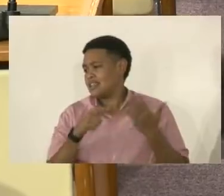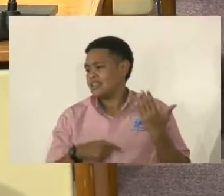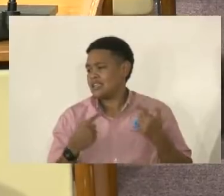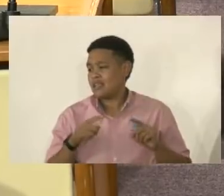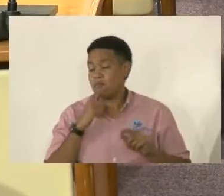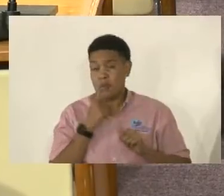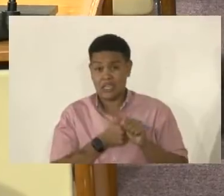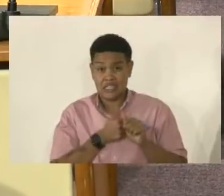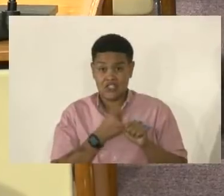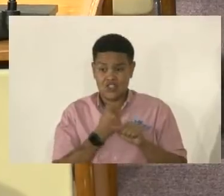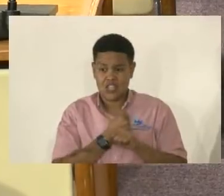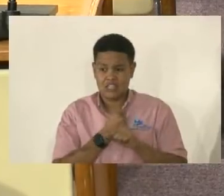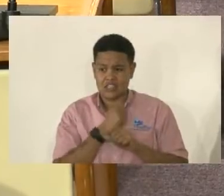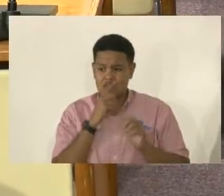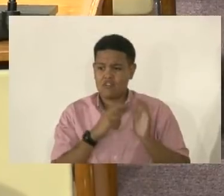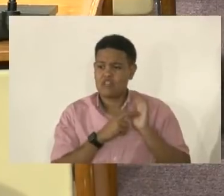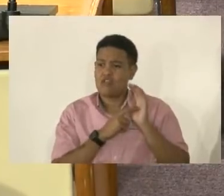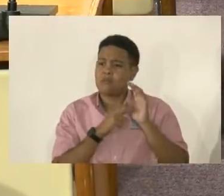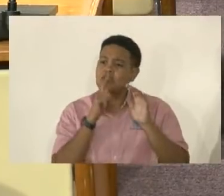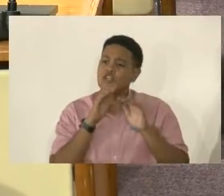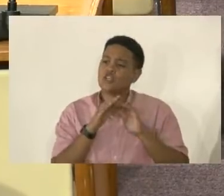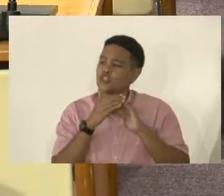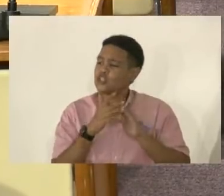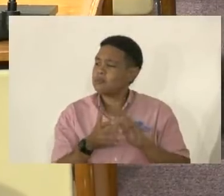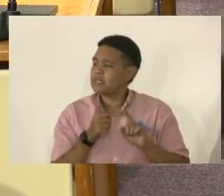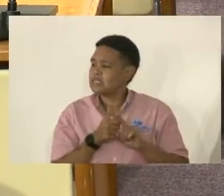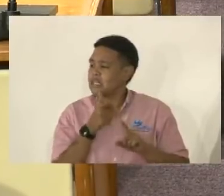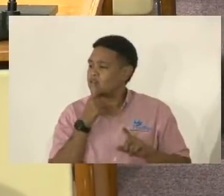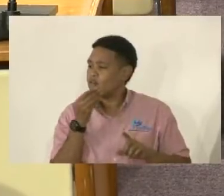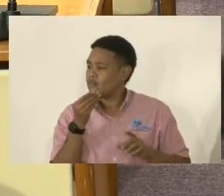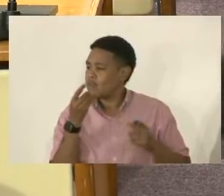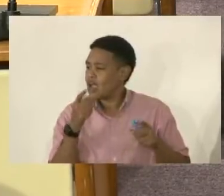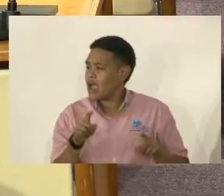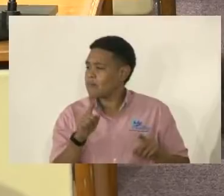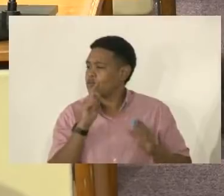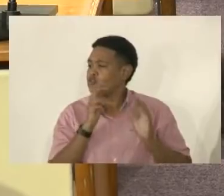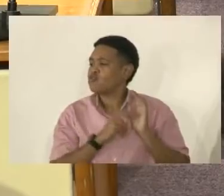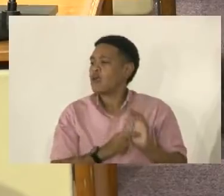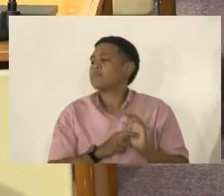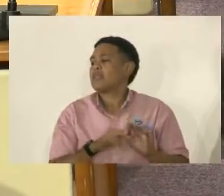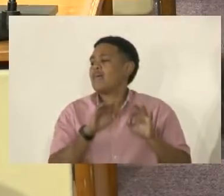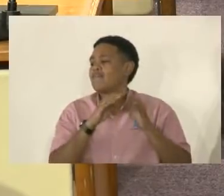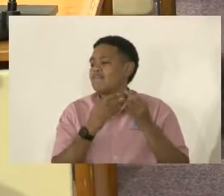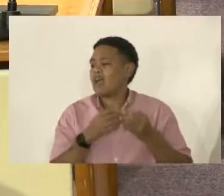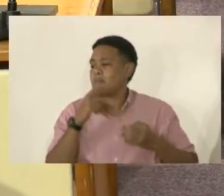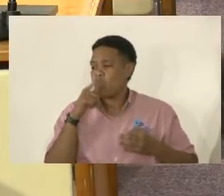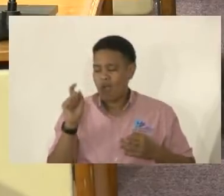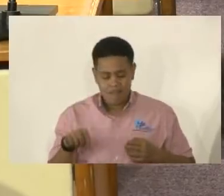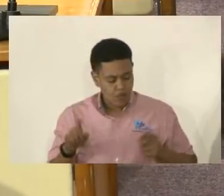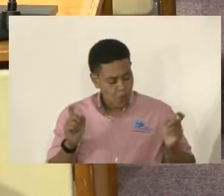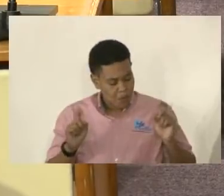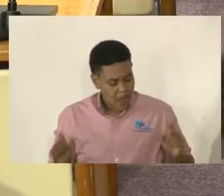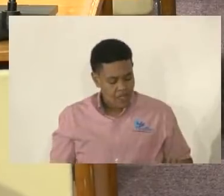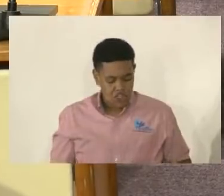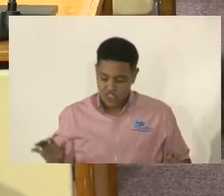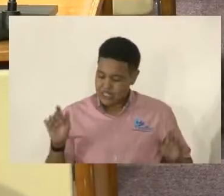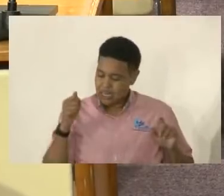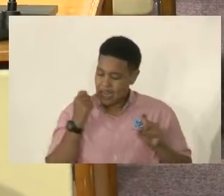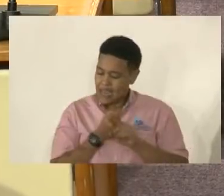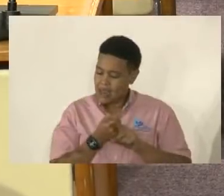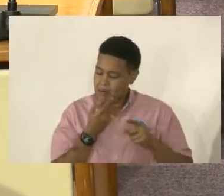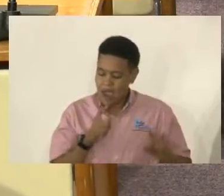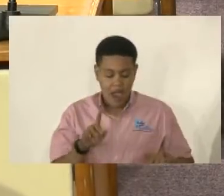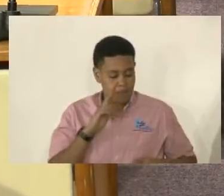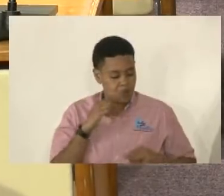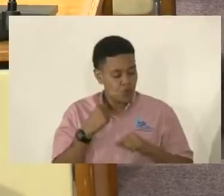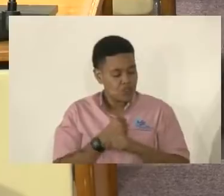statistic represents a Jamaican who has been a victim. It represents a family that has had to deal with the impact of that. So the